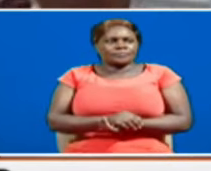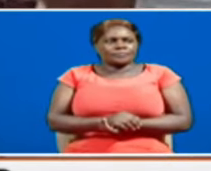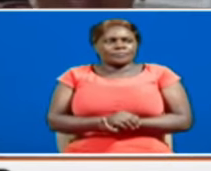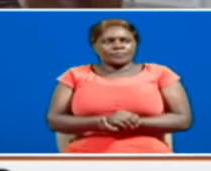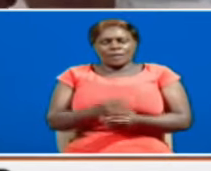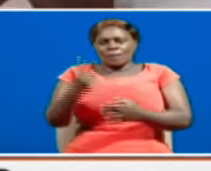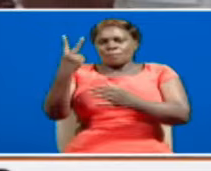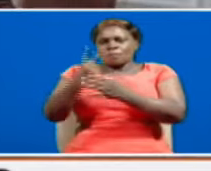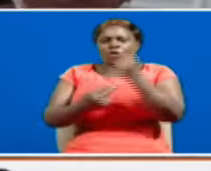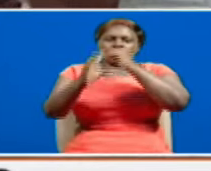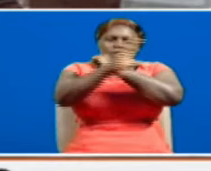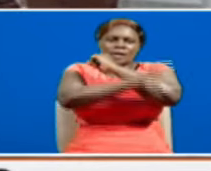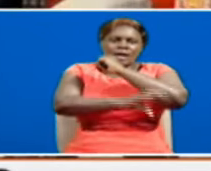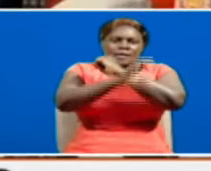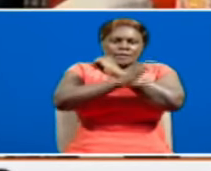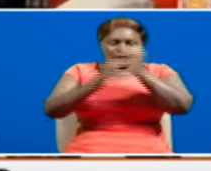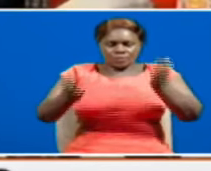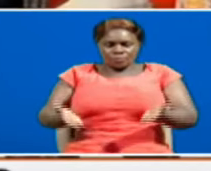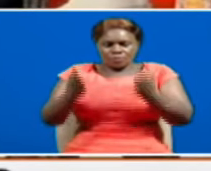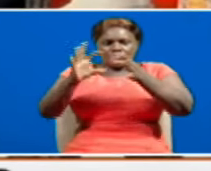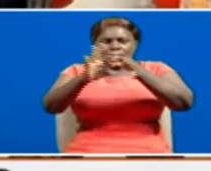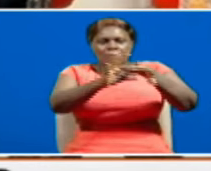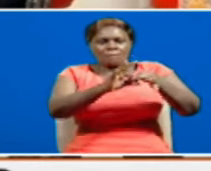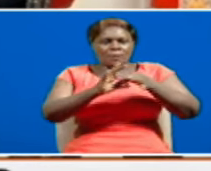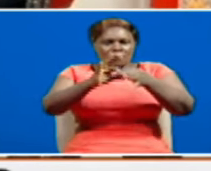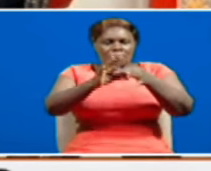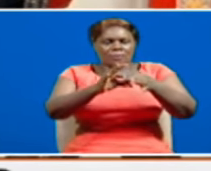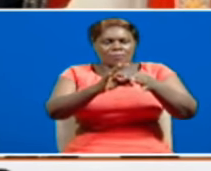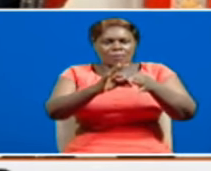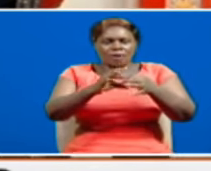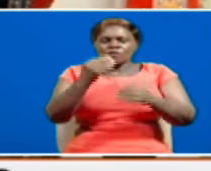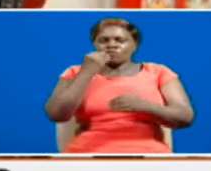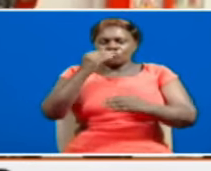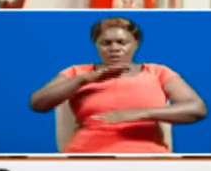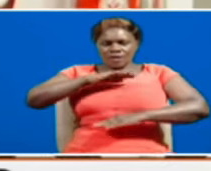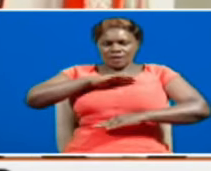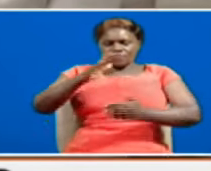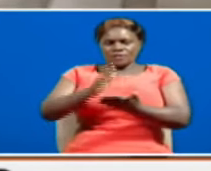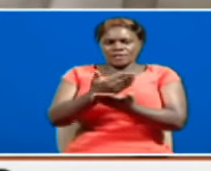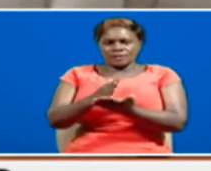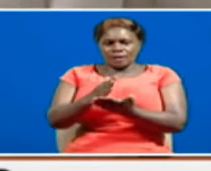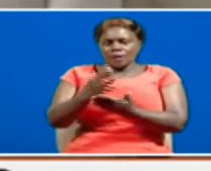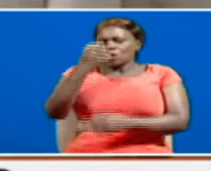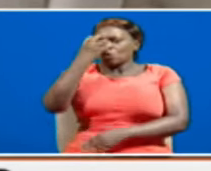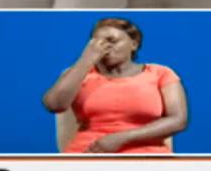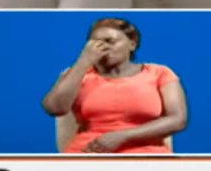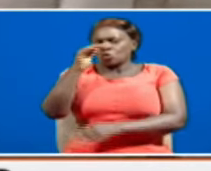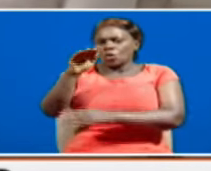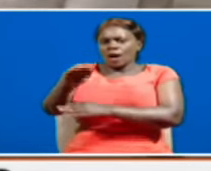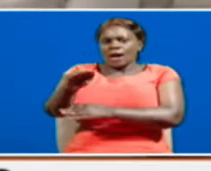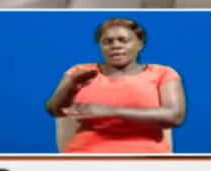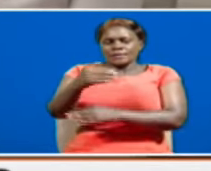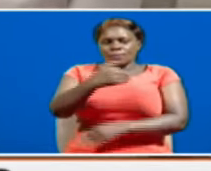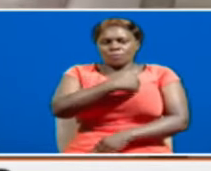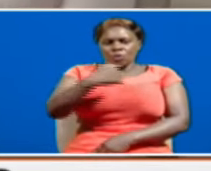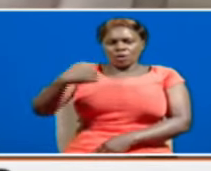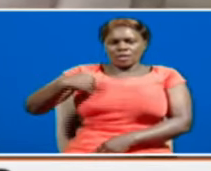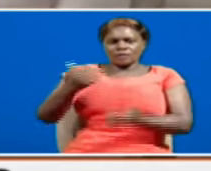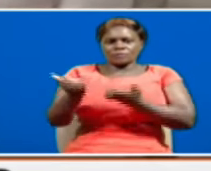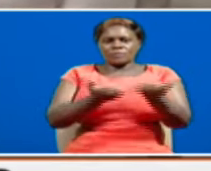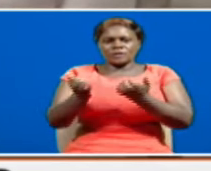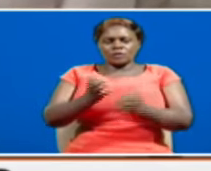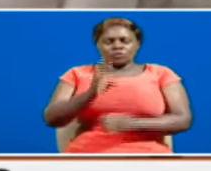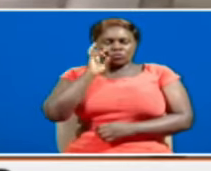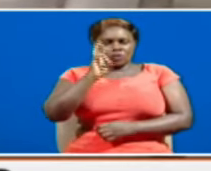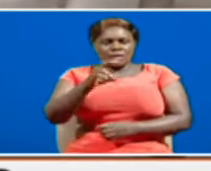see the two countries scale up collaboration in the agriculture and food security sector, as President Ruto called on Polish investors to